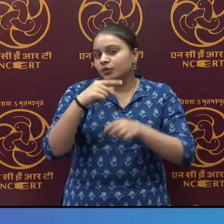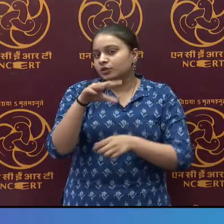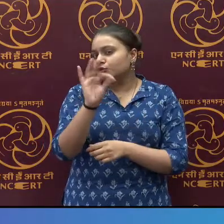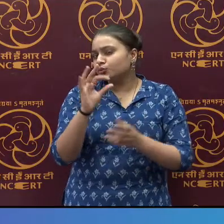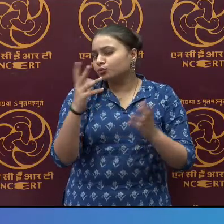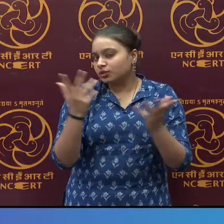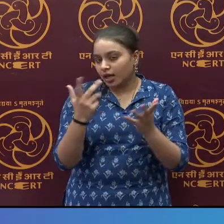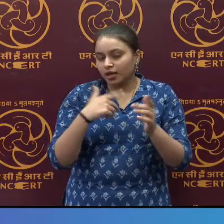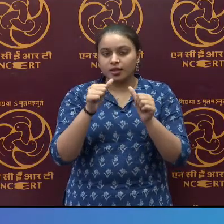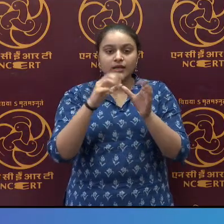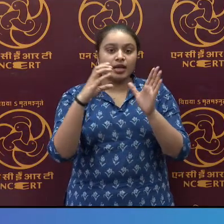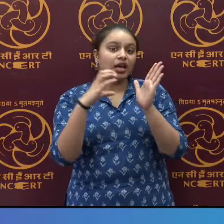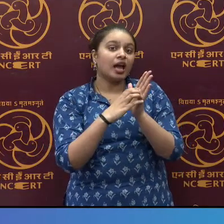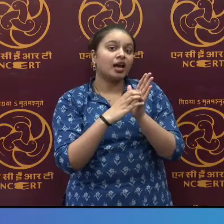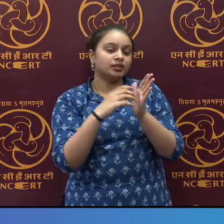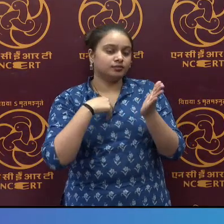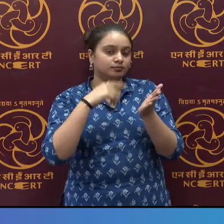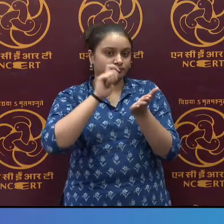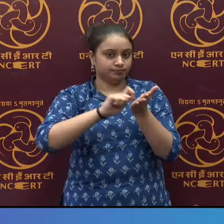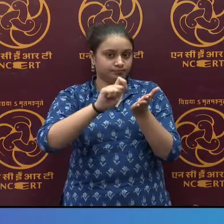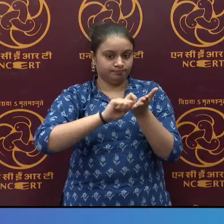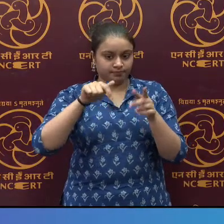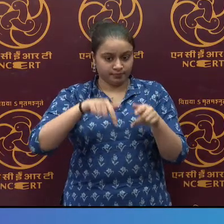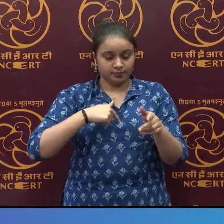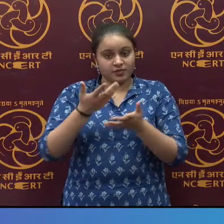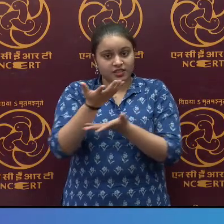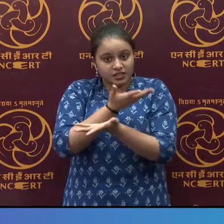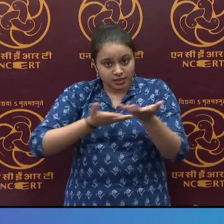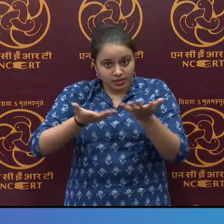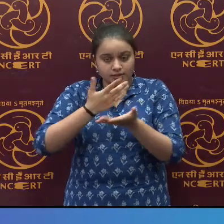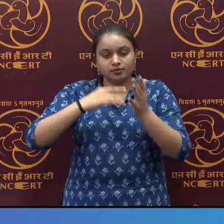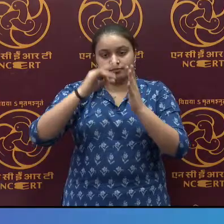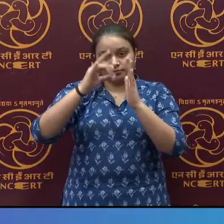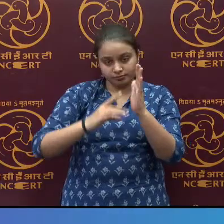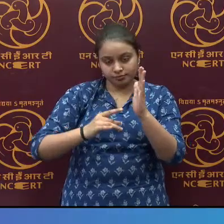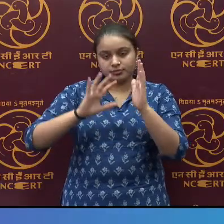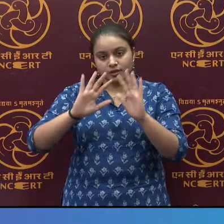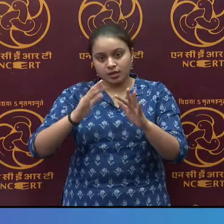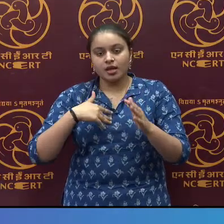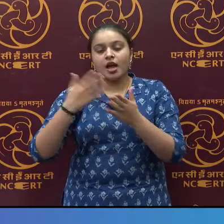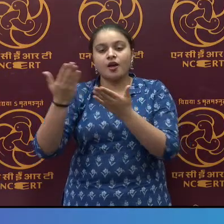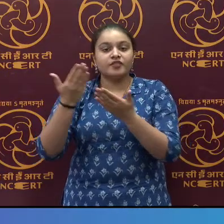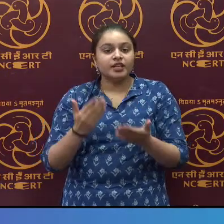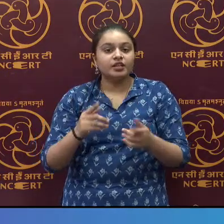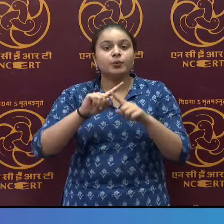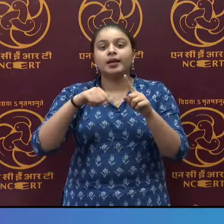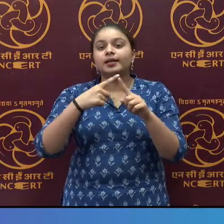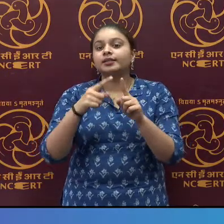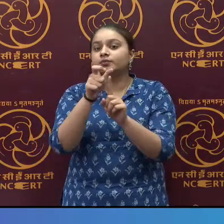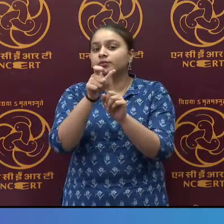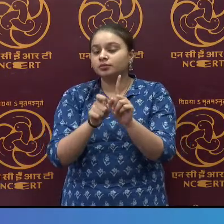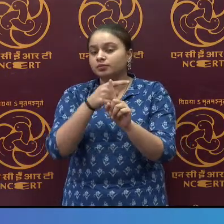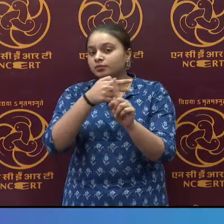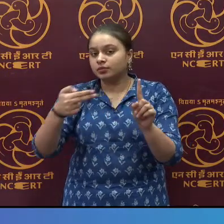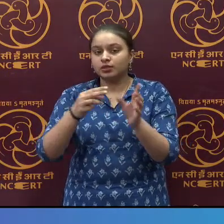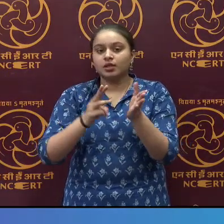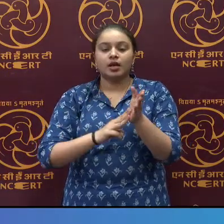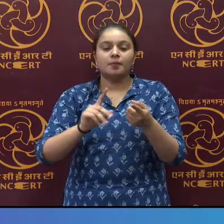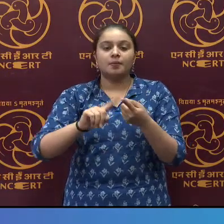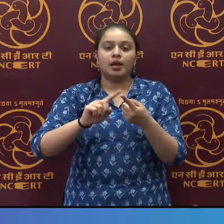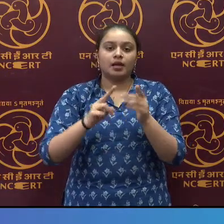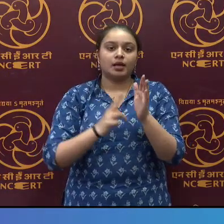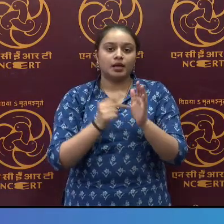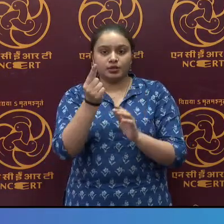you is article writing. To discuss this topic at length, we have invited Ms. Meenu Gupta. She is a lecturer English at